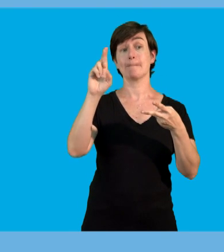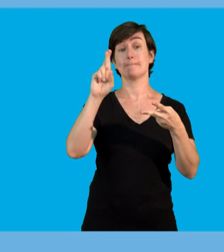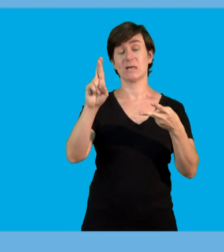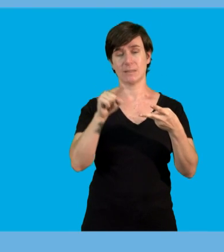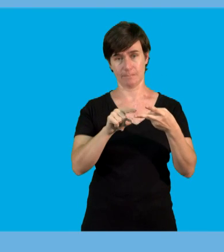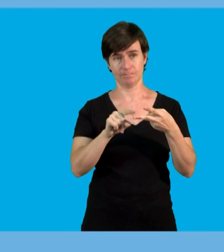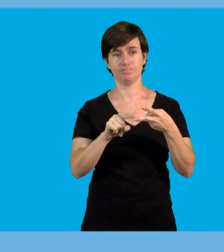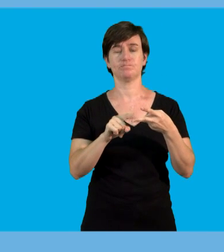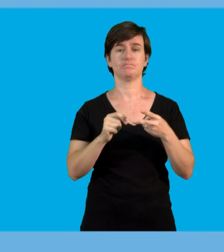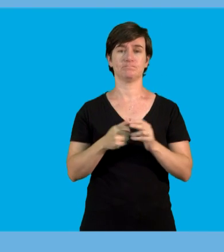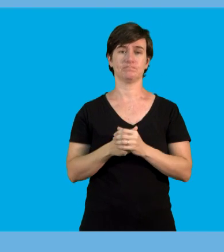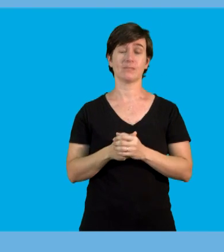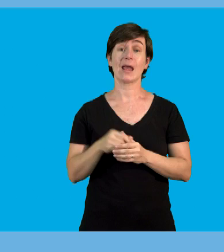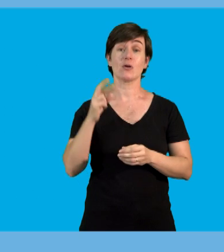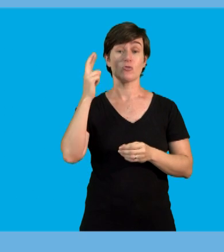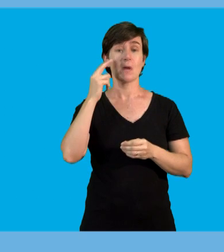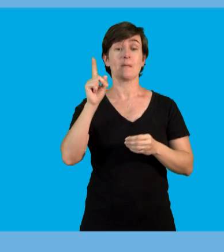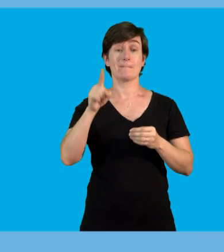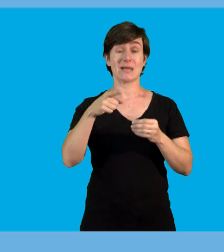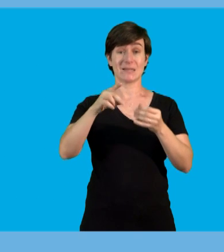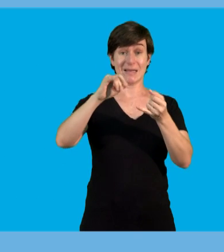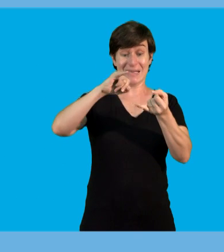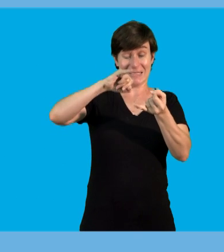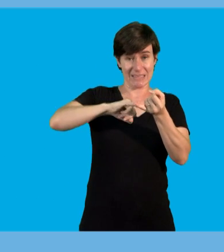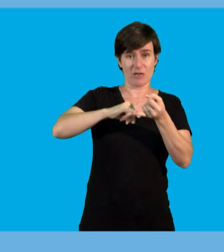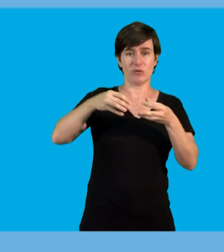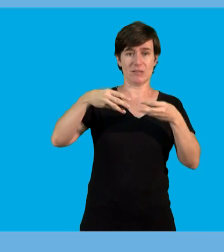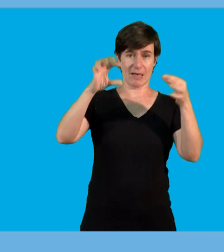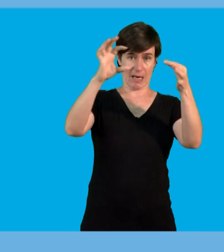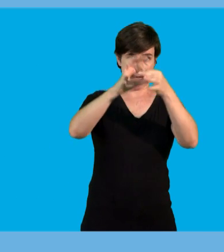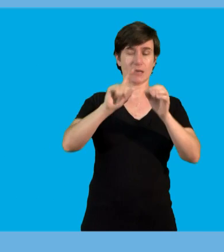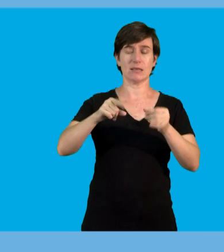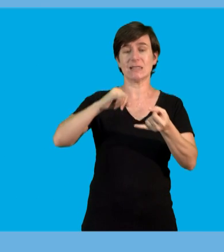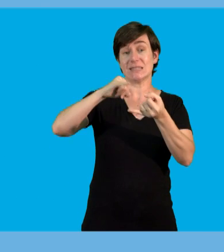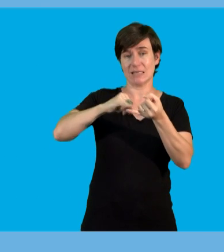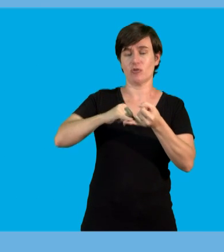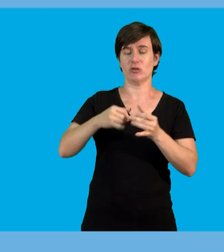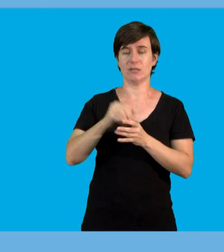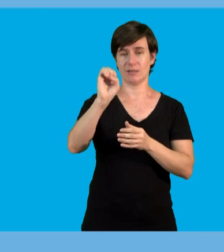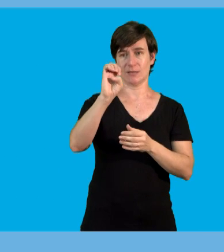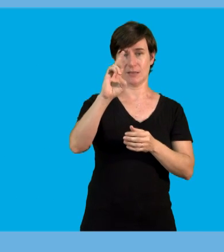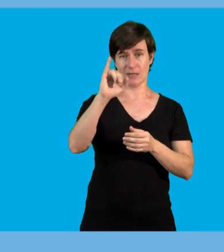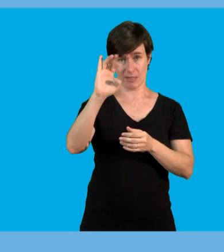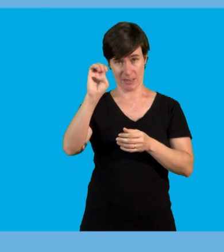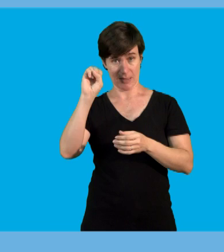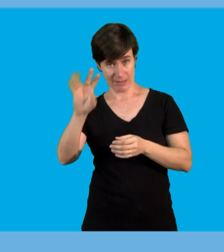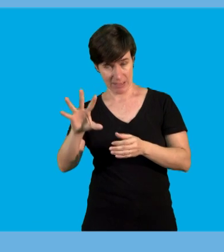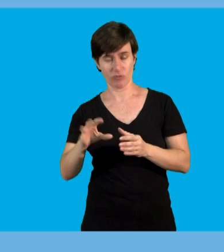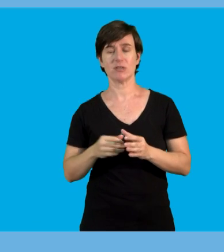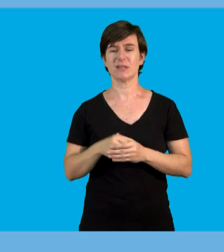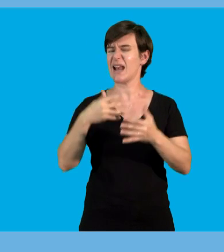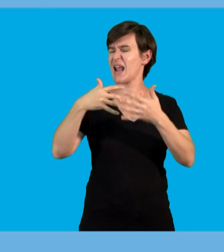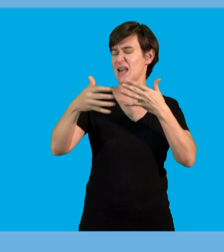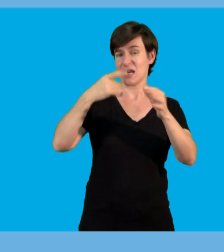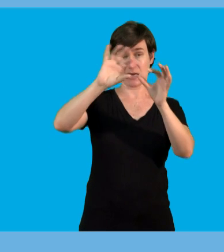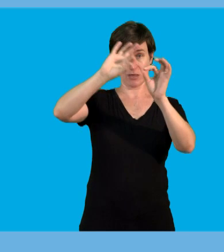this device must always be connected in series in a particular or in any circuit. You must always connect your ammeter in series